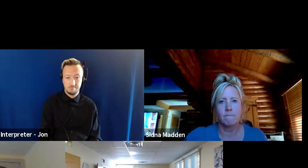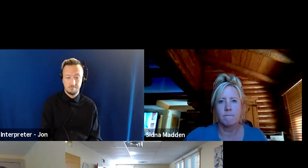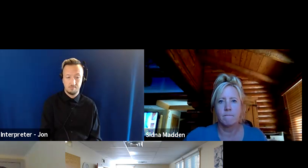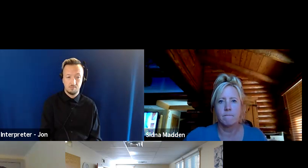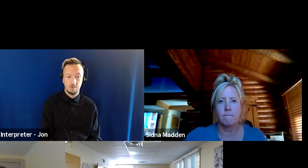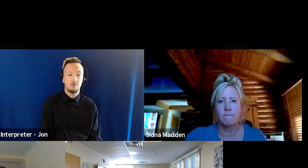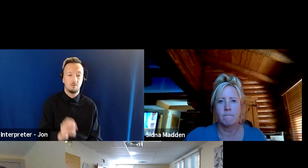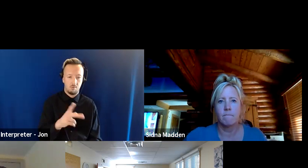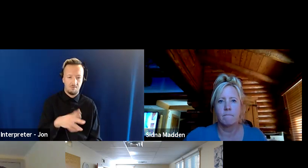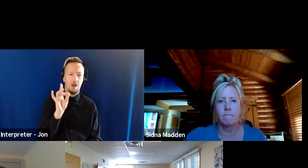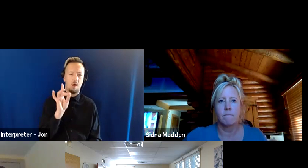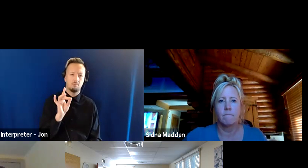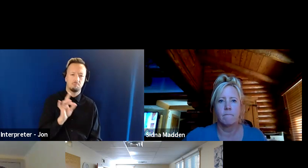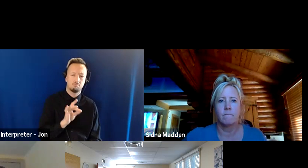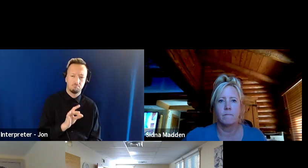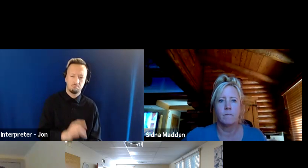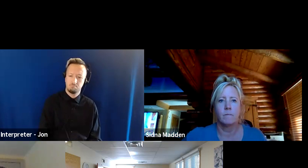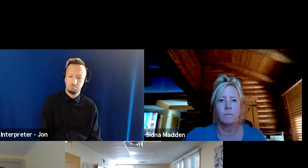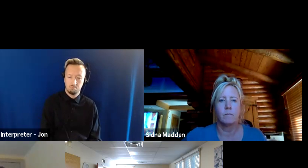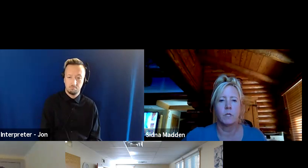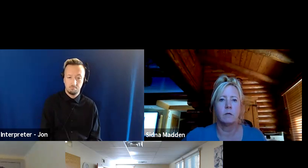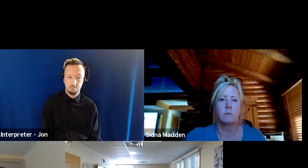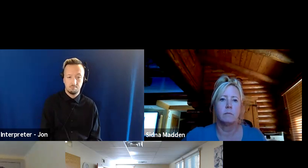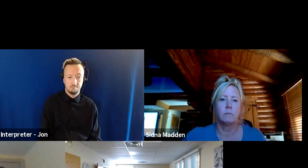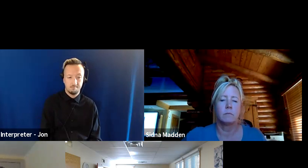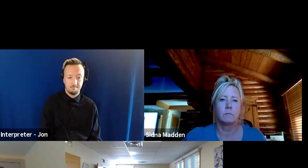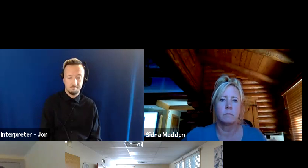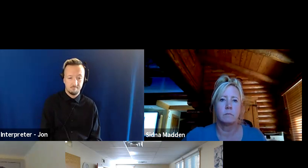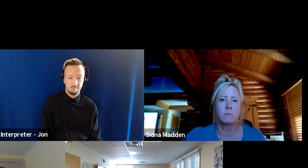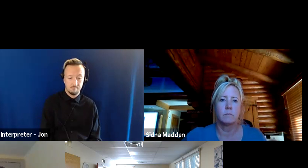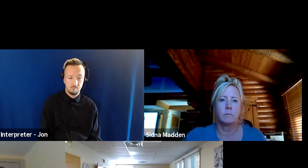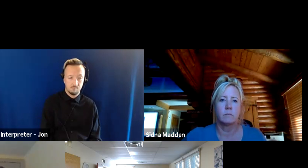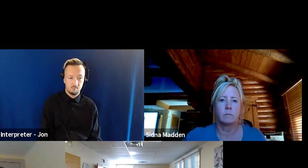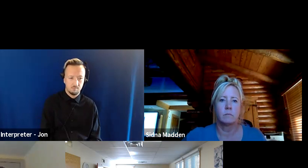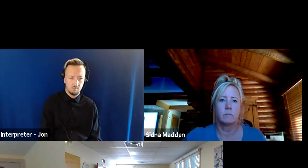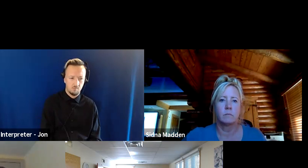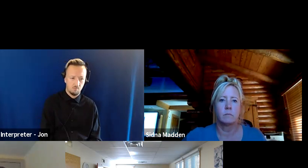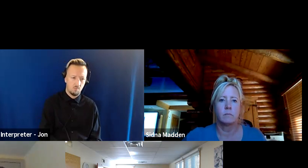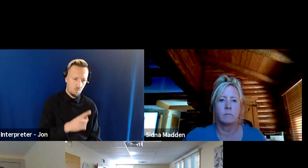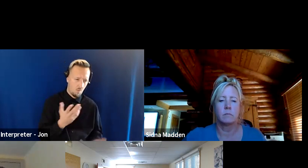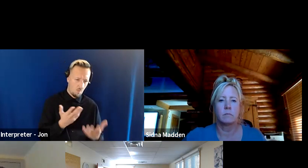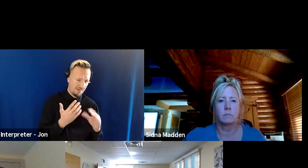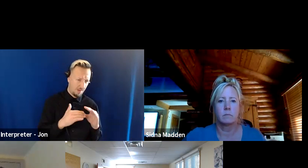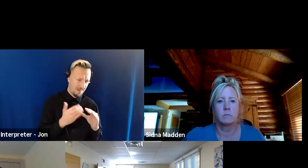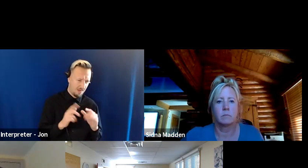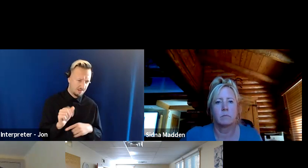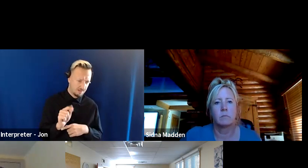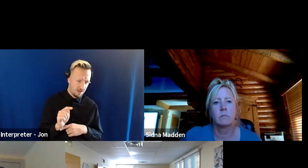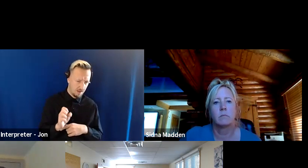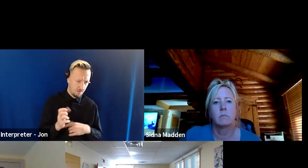Oh, here they are. I just sent them. Yeah, I'm all right. What's the date of the email that you got? I got it September 30th.